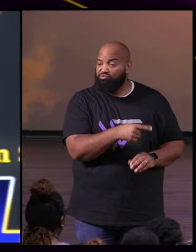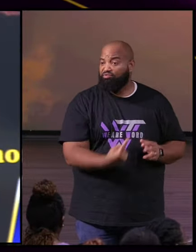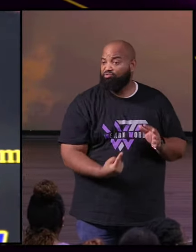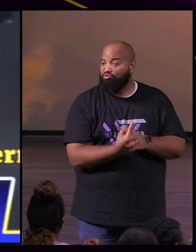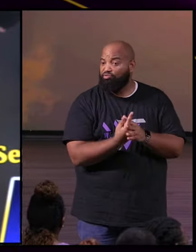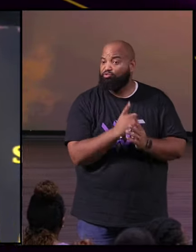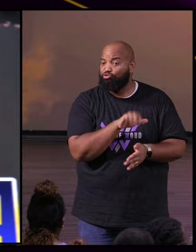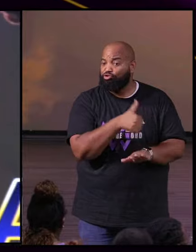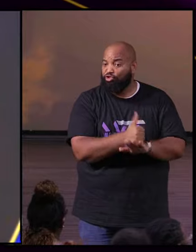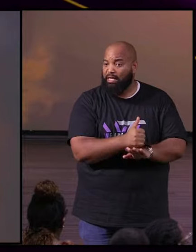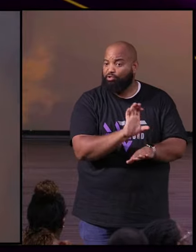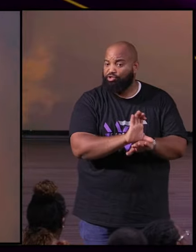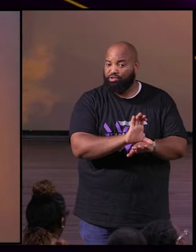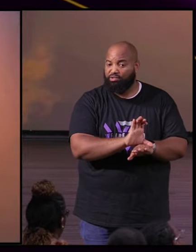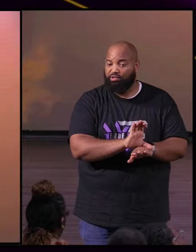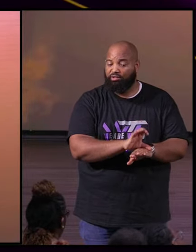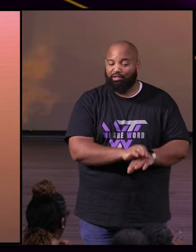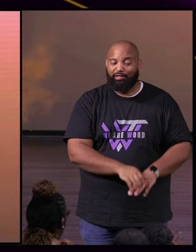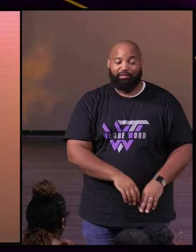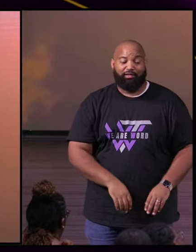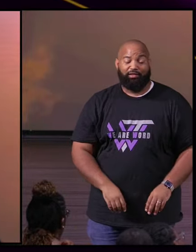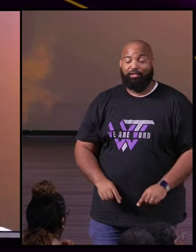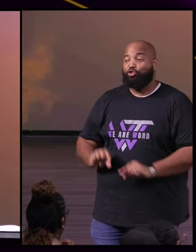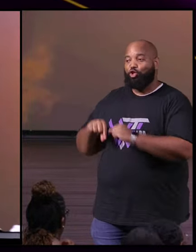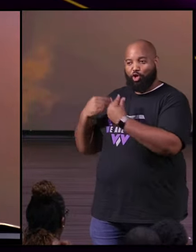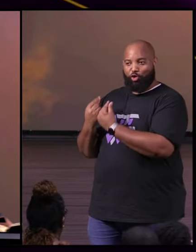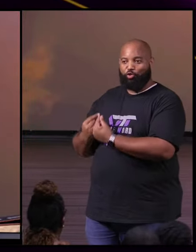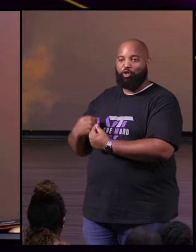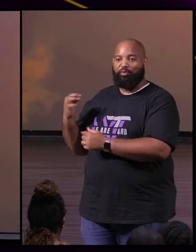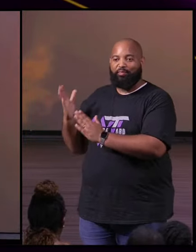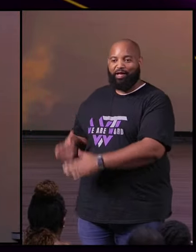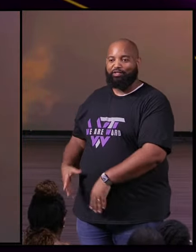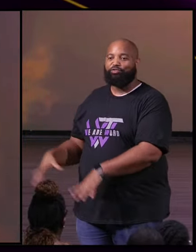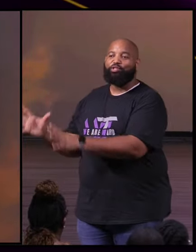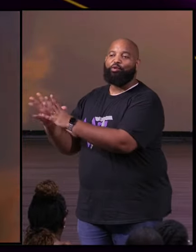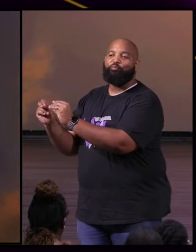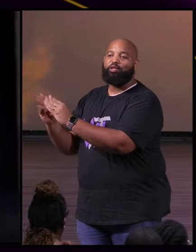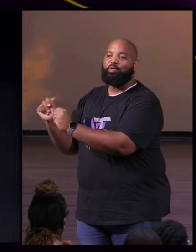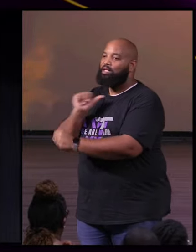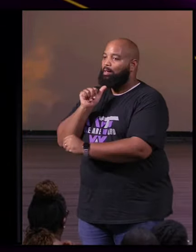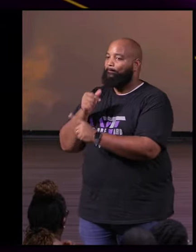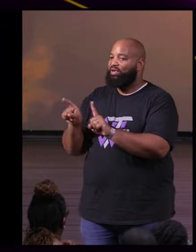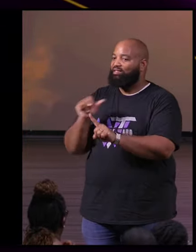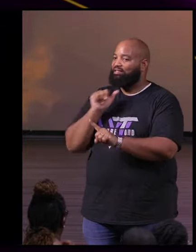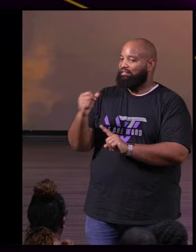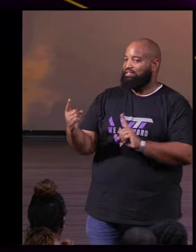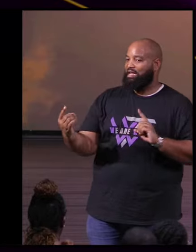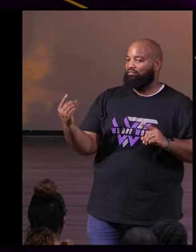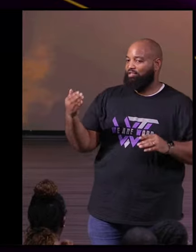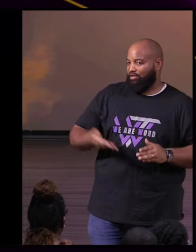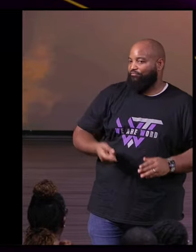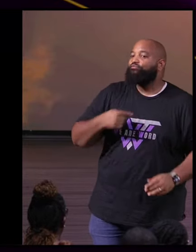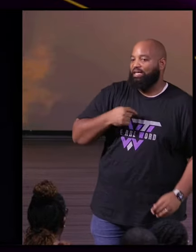And they would have ministers' alliance meetings that they wouldn't invite me to because my church was so small.